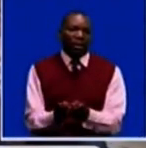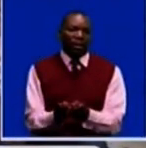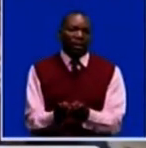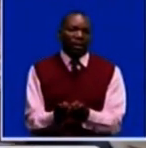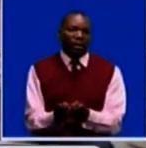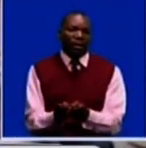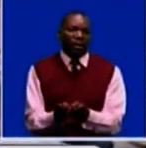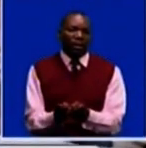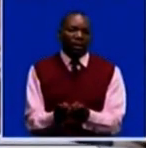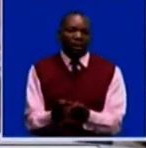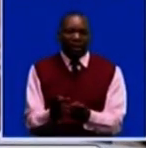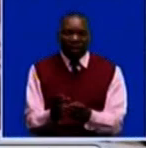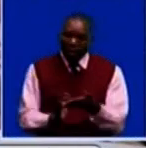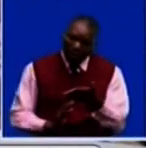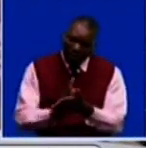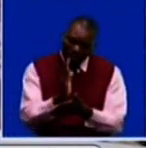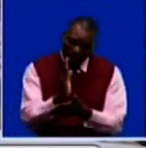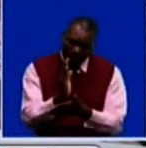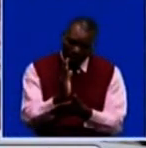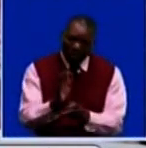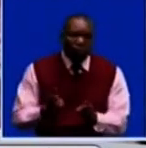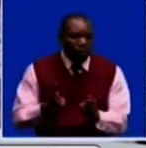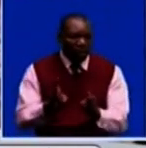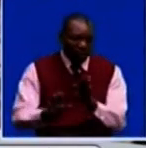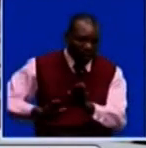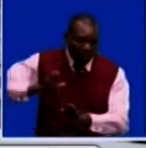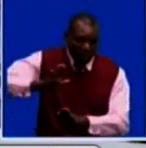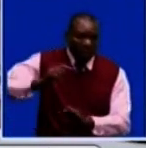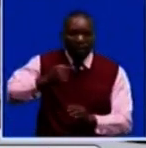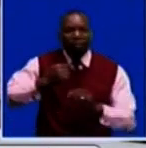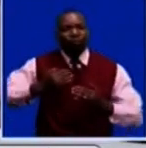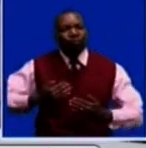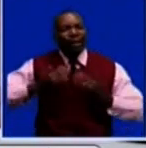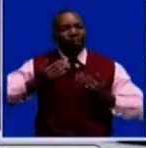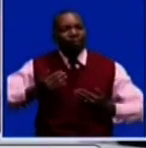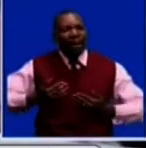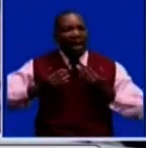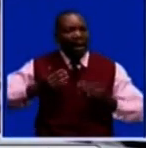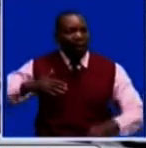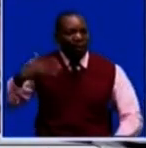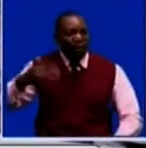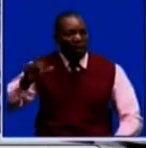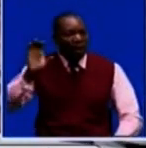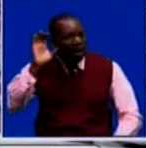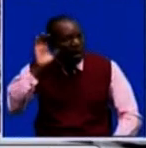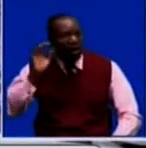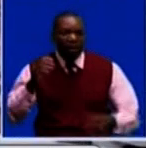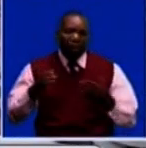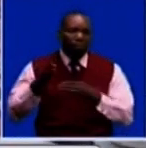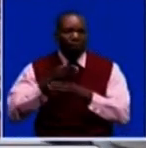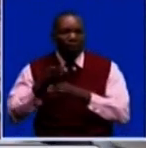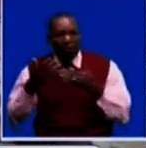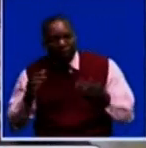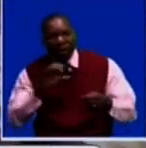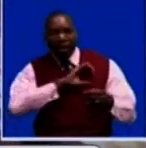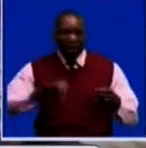This is the step in the right direction, and I'm very happy to hear that the corporate world is